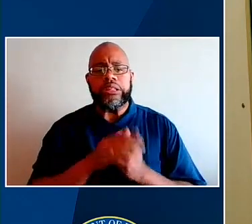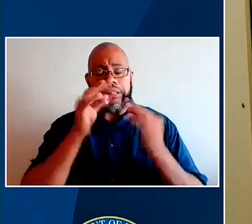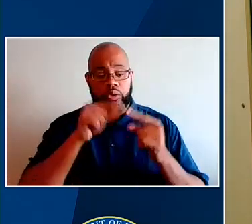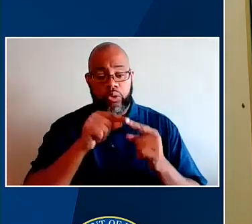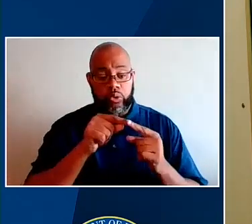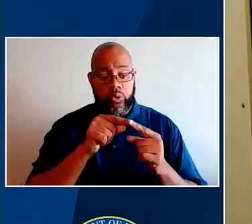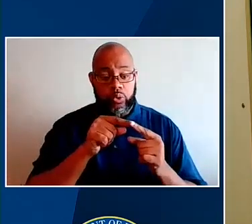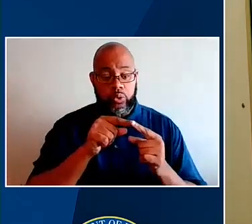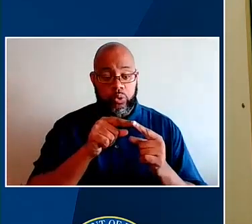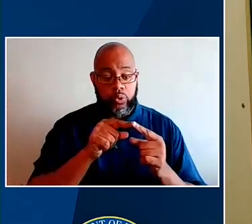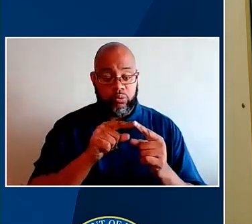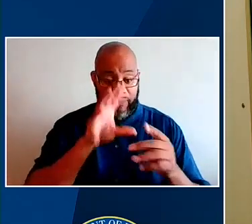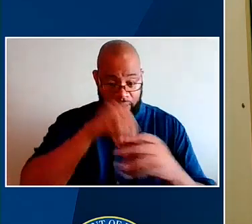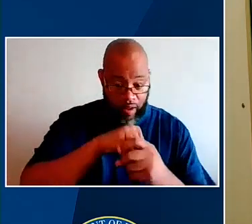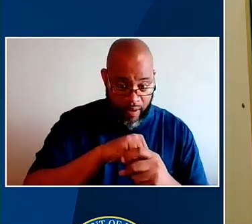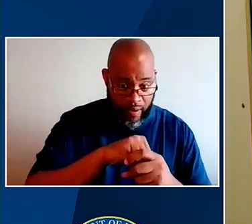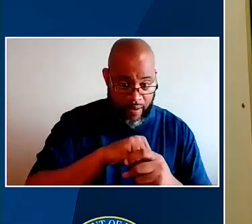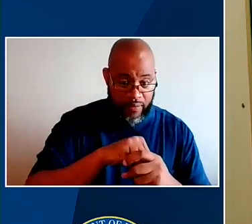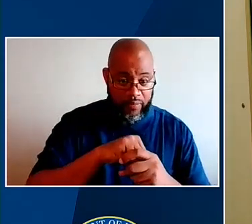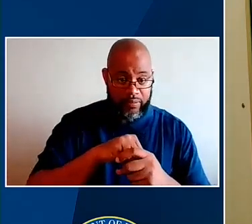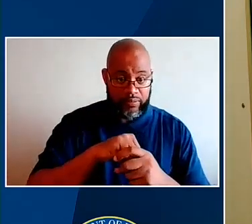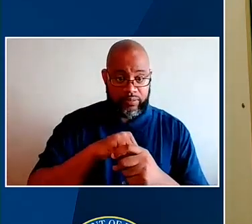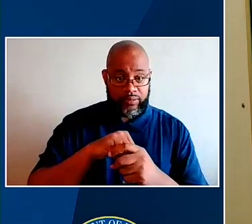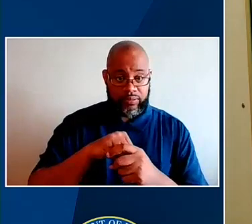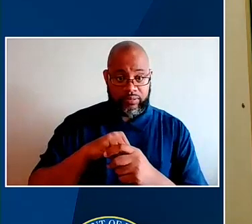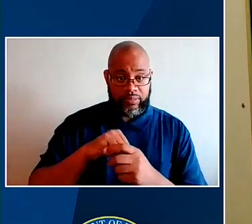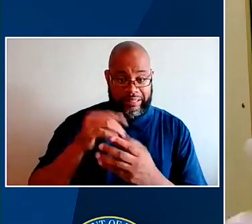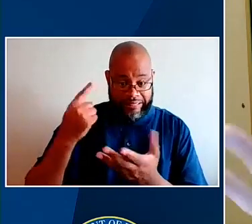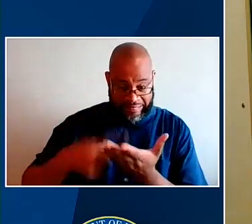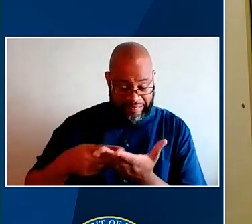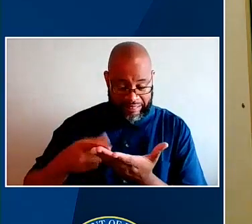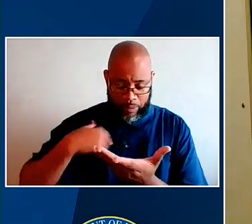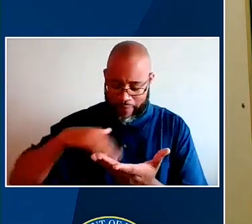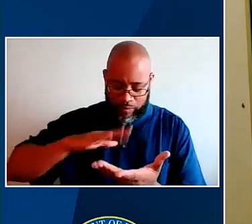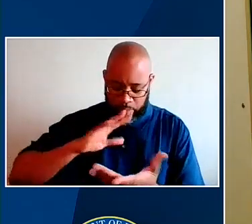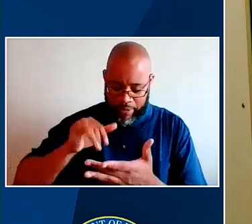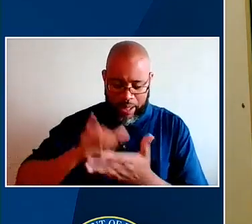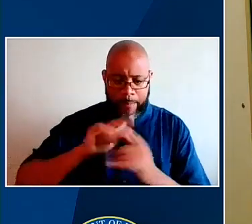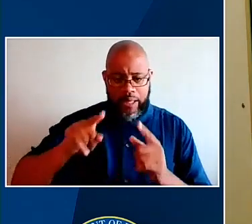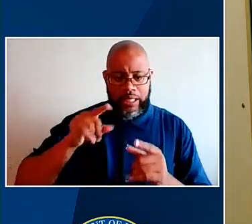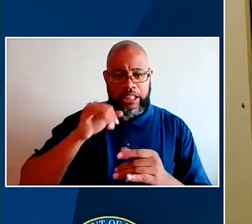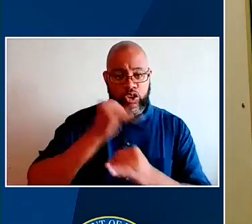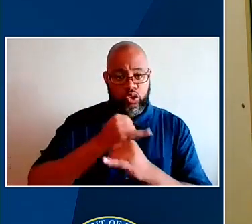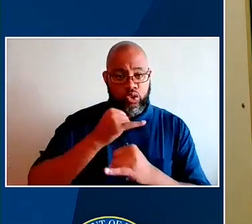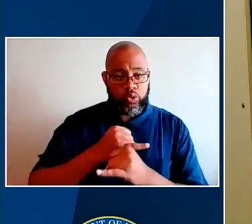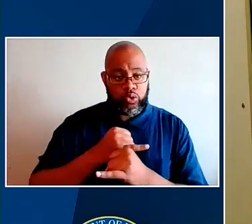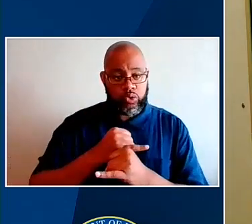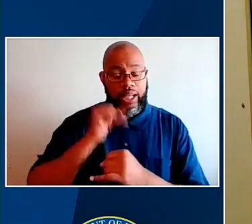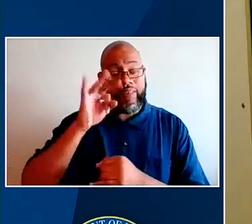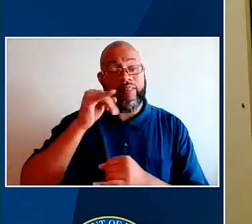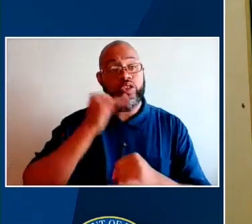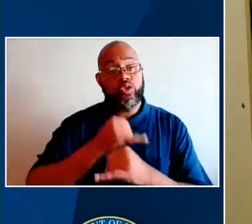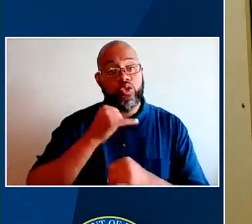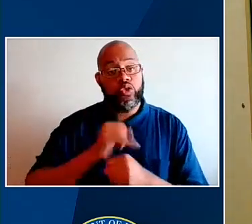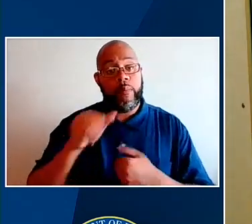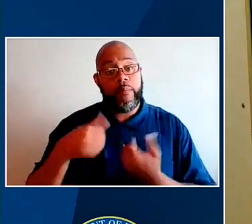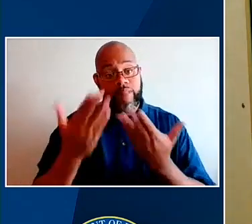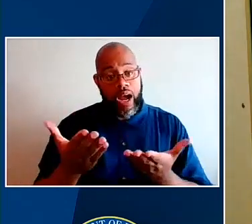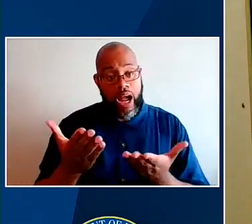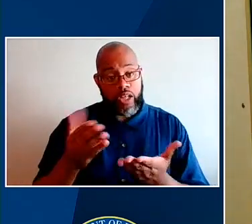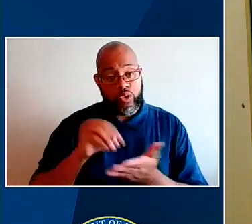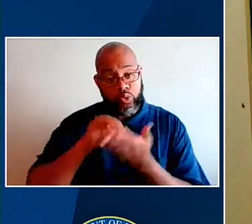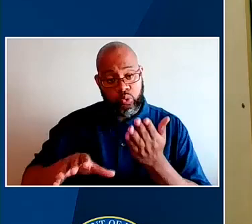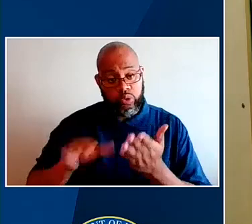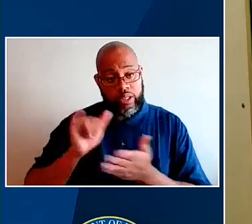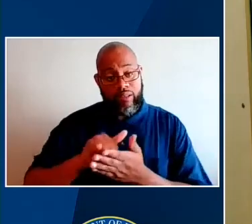under the conversation we're not talking about that we already had, that they have fulfilled the institutions, if an institution provides a student